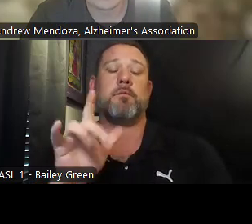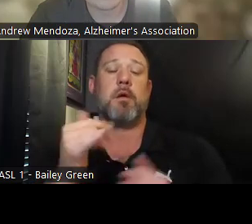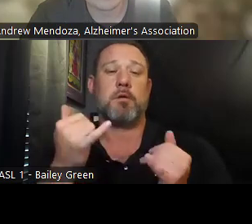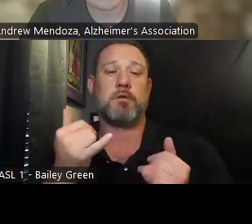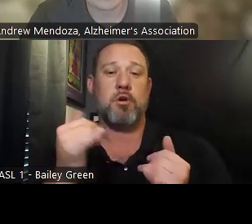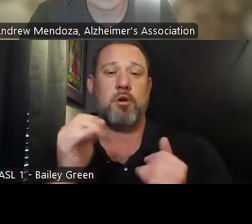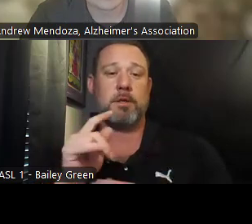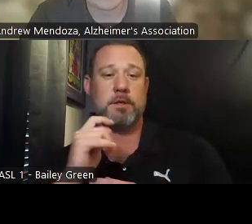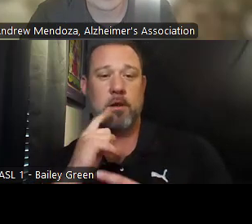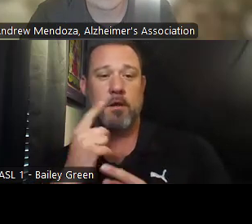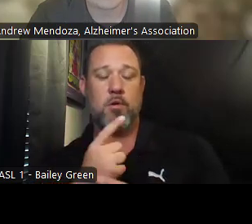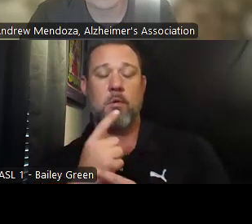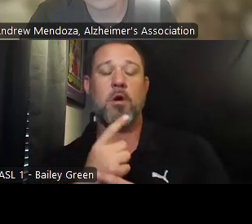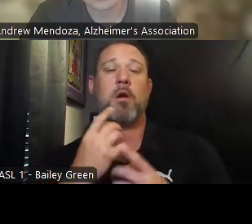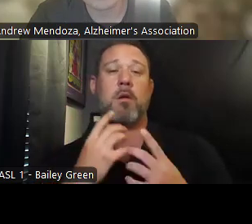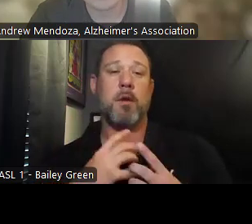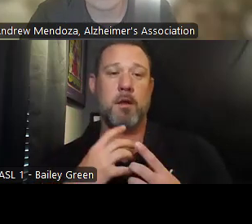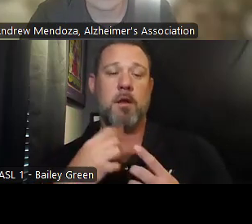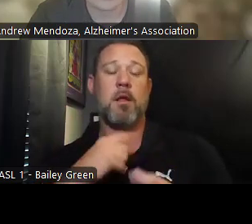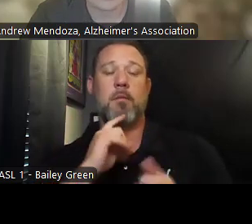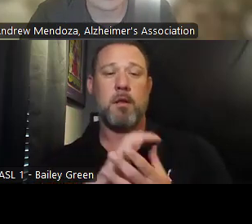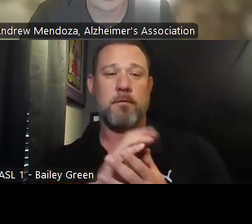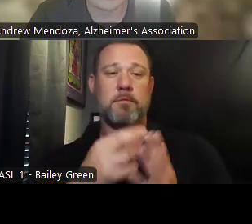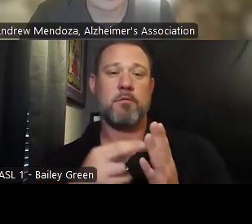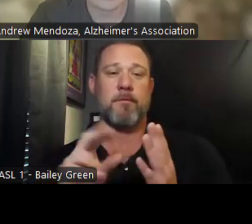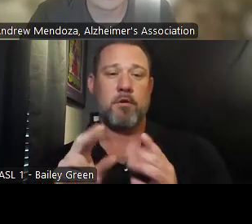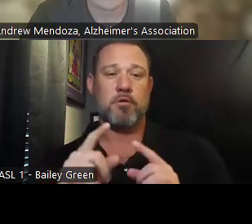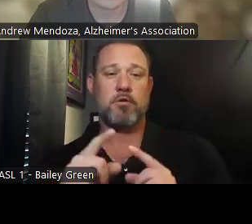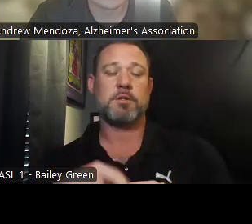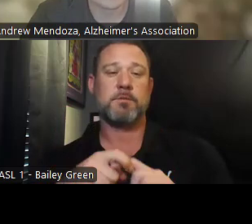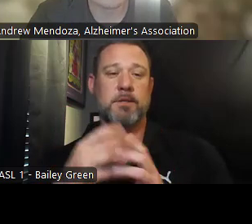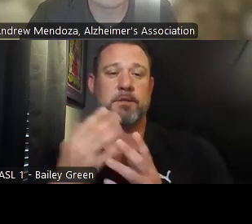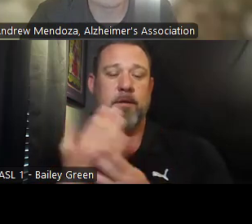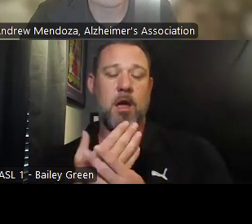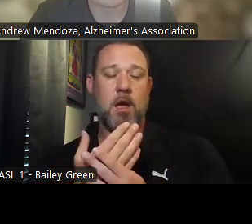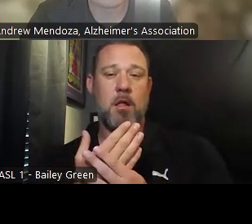Senate Appropriations Committee. I do believe it has been referred to the suspense file.